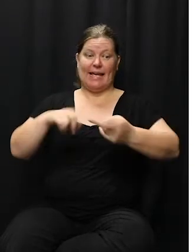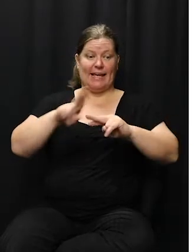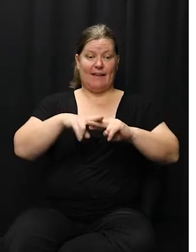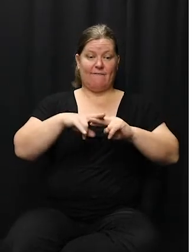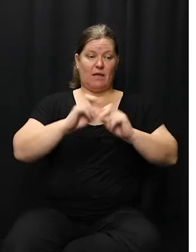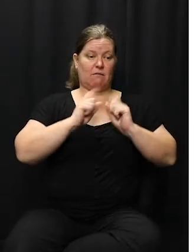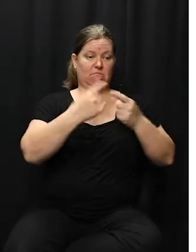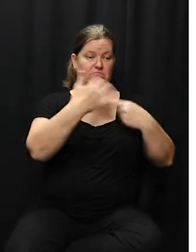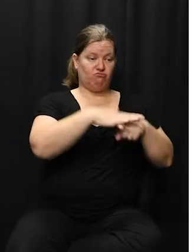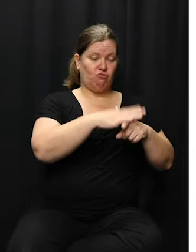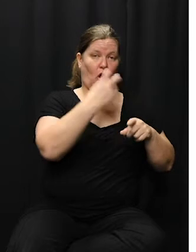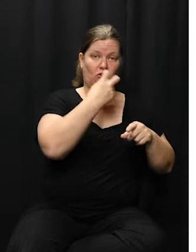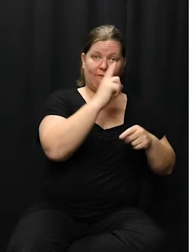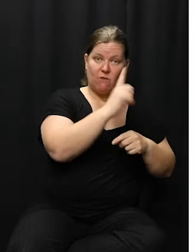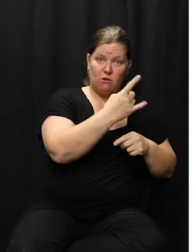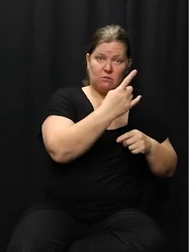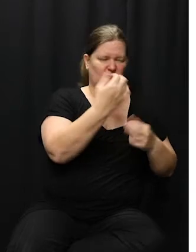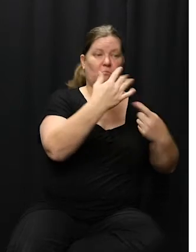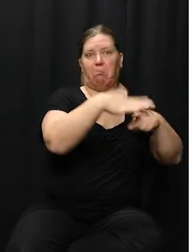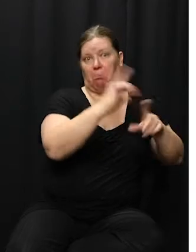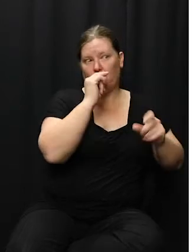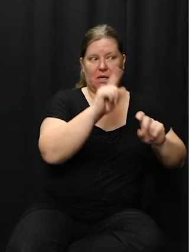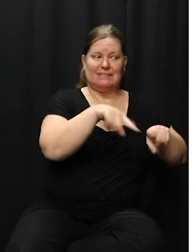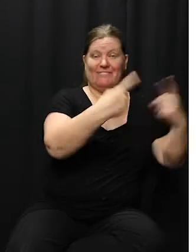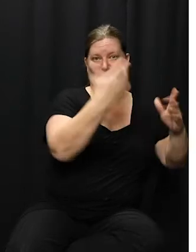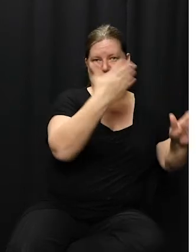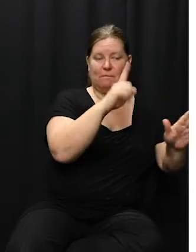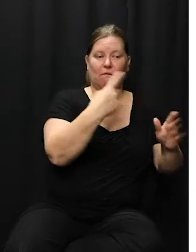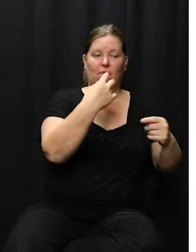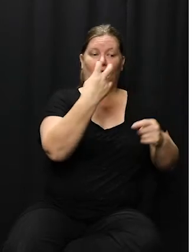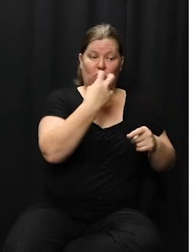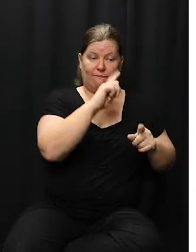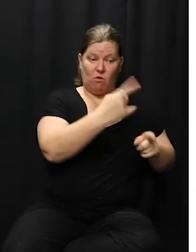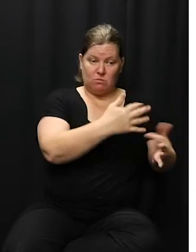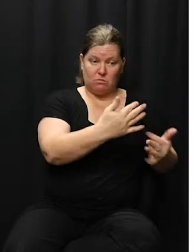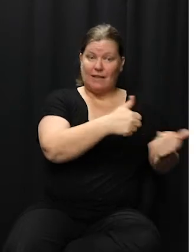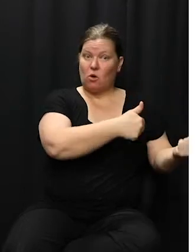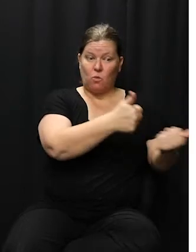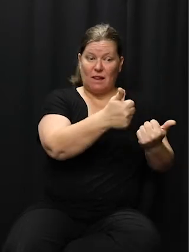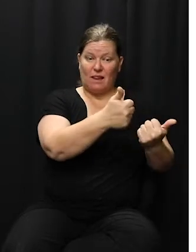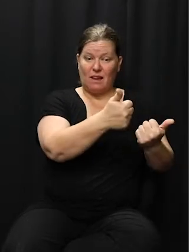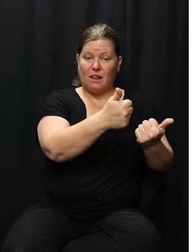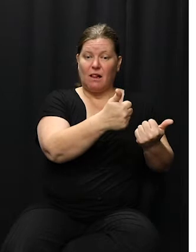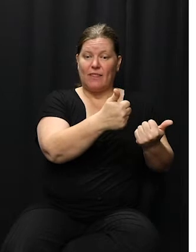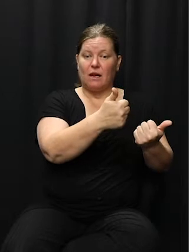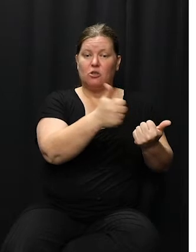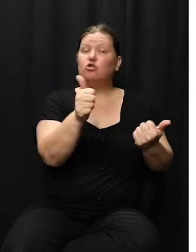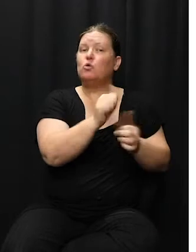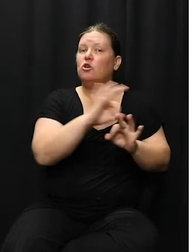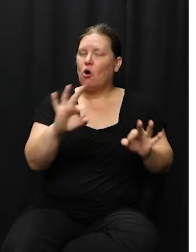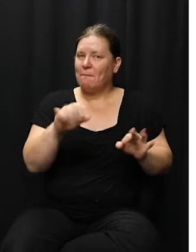delayed. If they were in a mainstream or mainstream or oral program and they were going well,